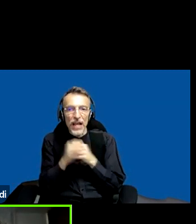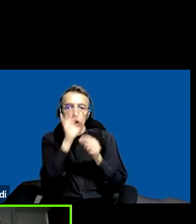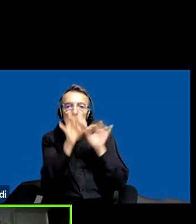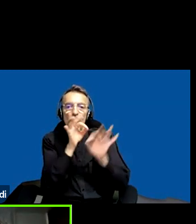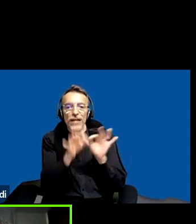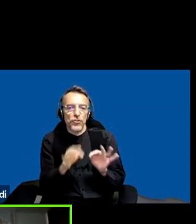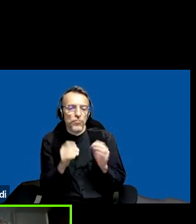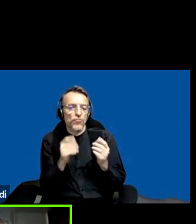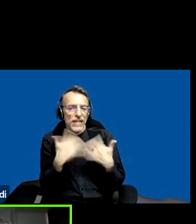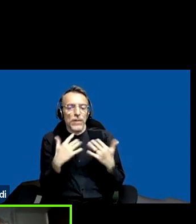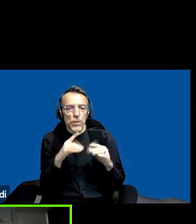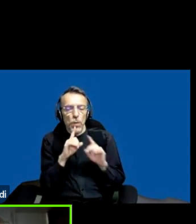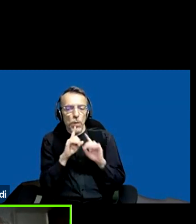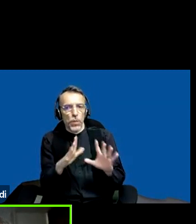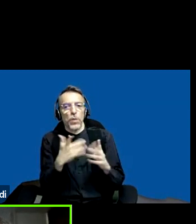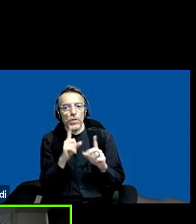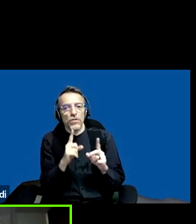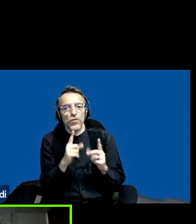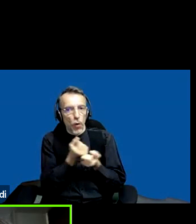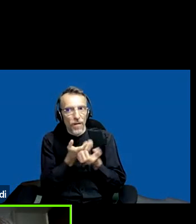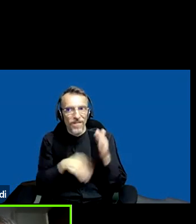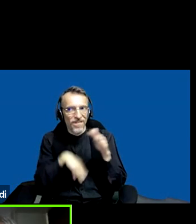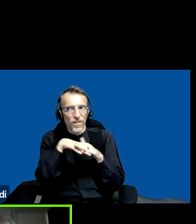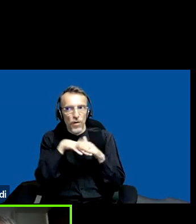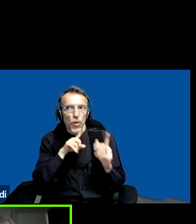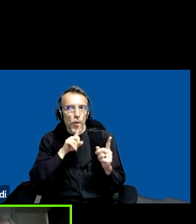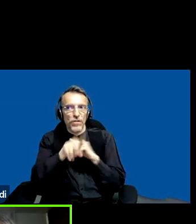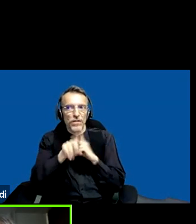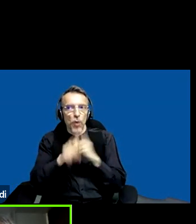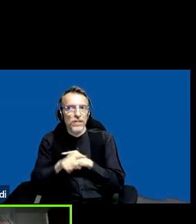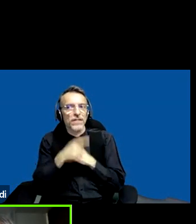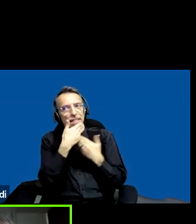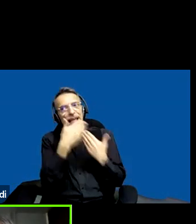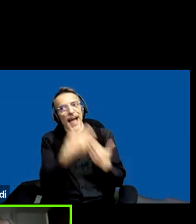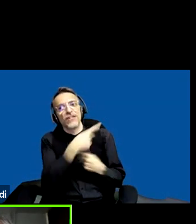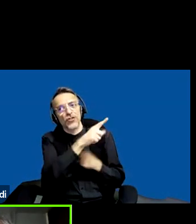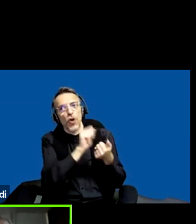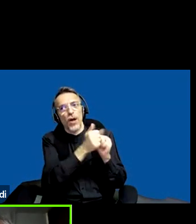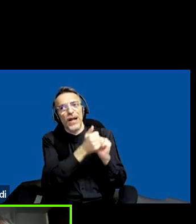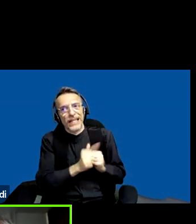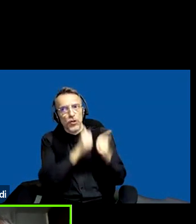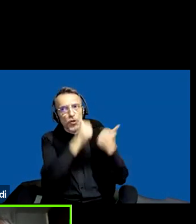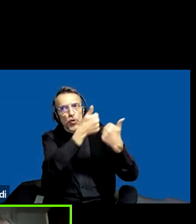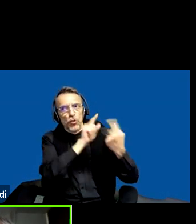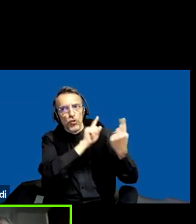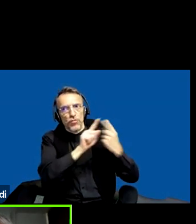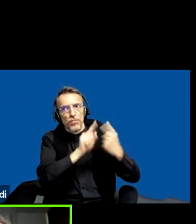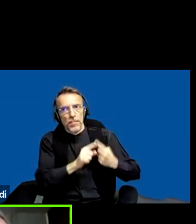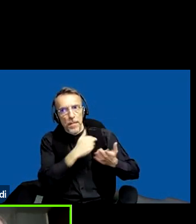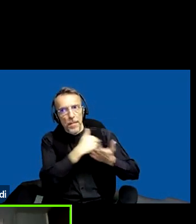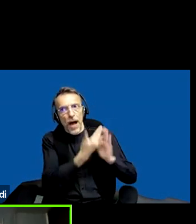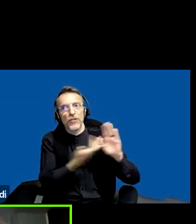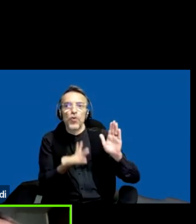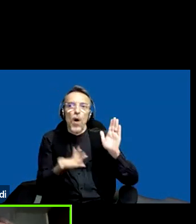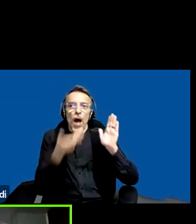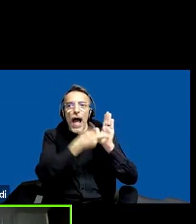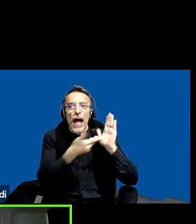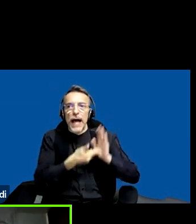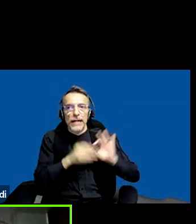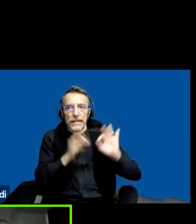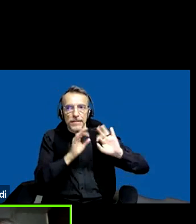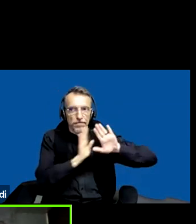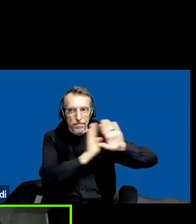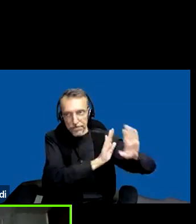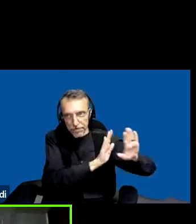rich and it's impossible to do full justice to them, and colleagues have said some very good things already, which I won't belabor. But